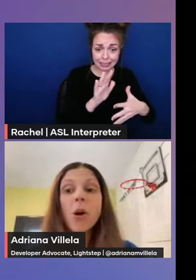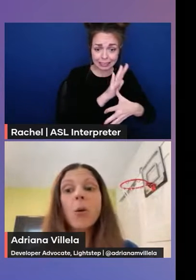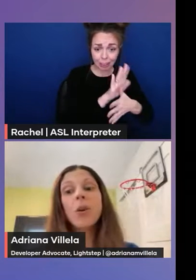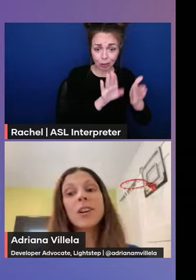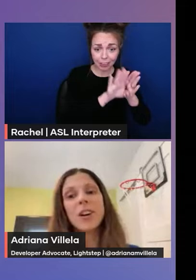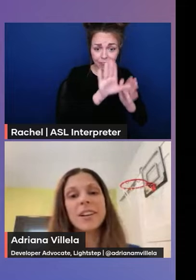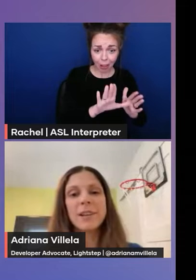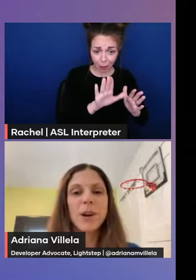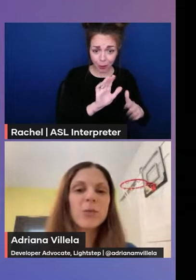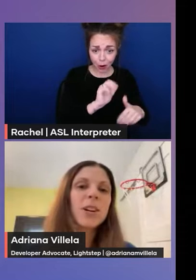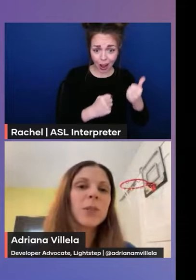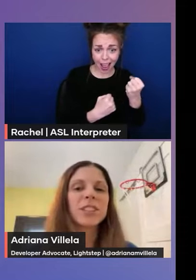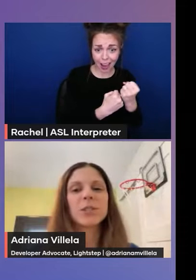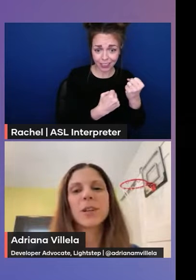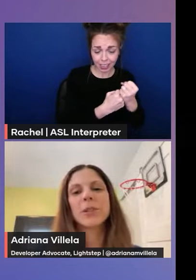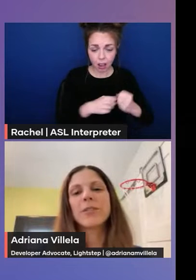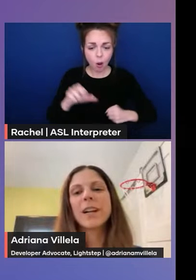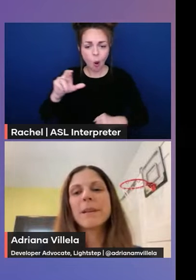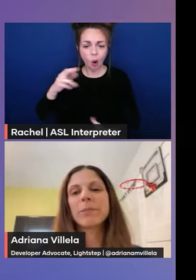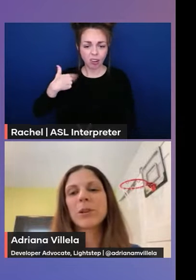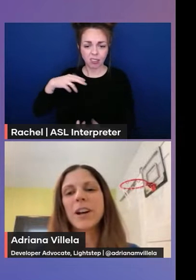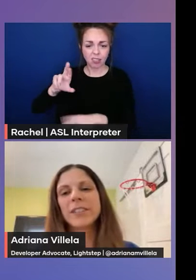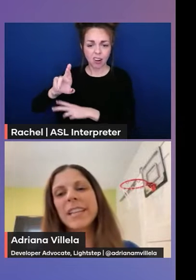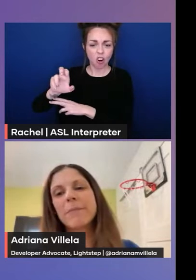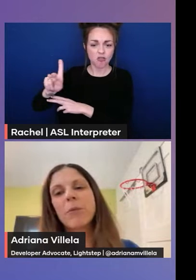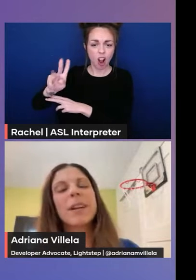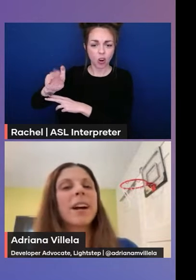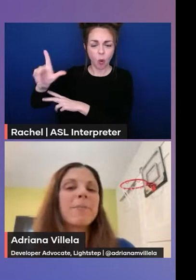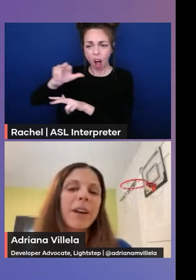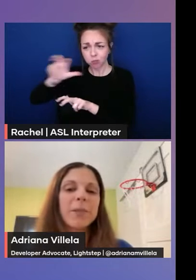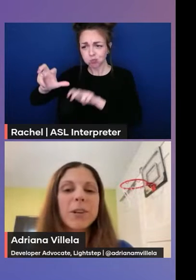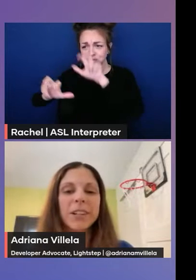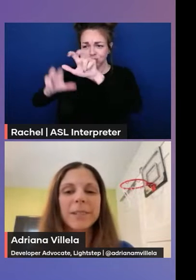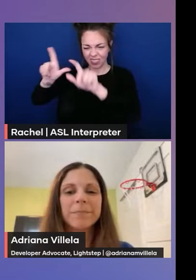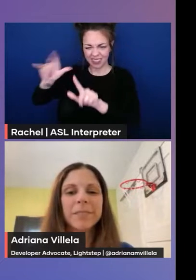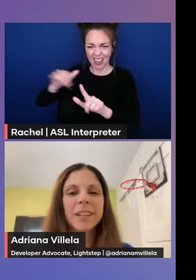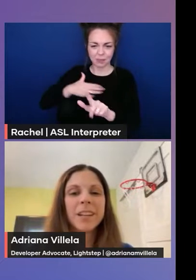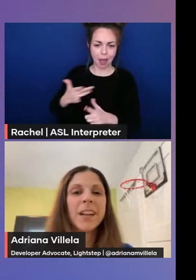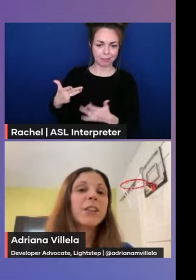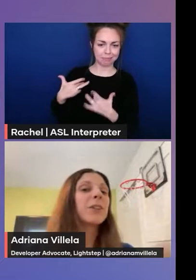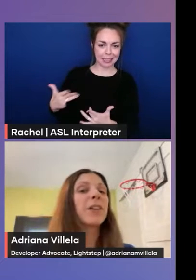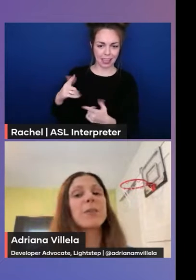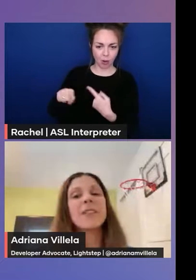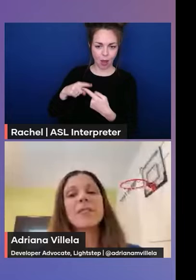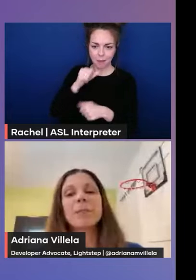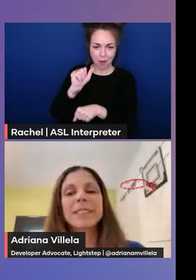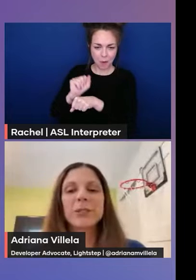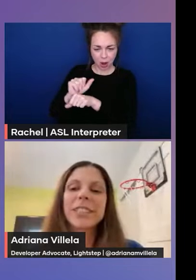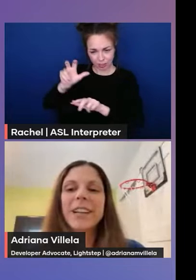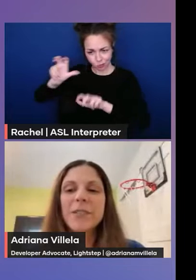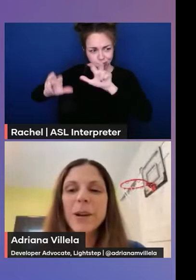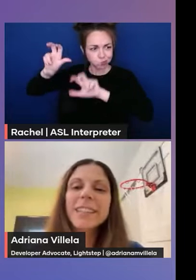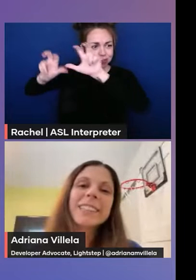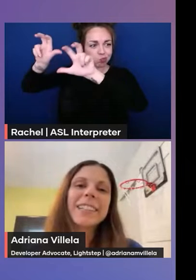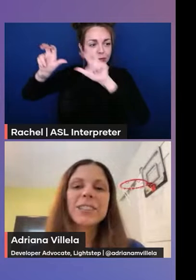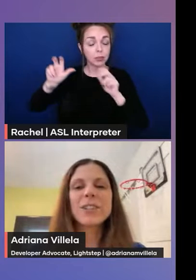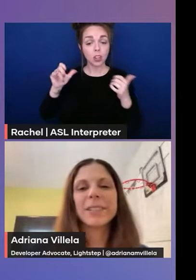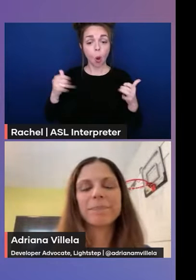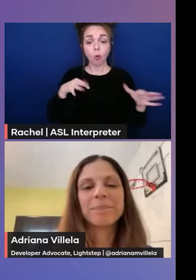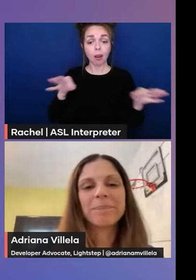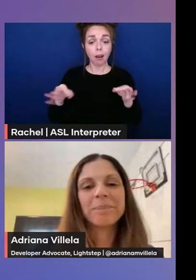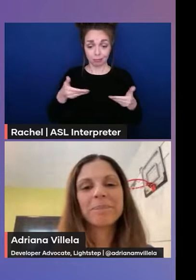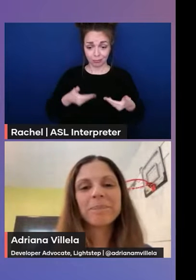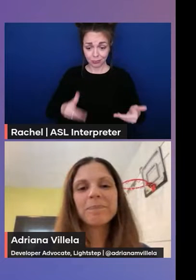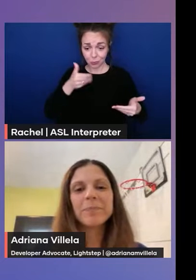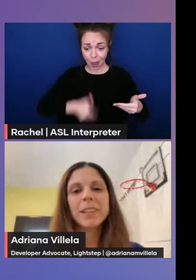Lightstep, or on a Rockwall, which is where you'll find me blowing off steam when I'm not at work. So now that we've gotten the pleasantries out of the way, let's get